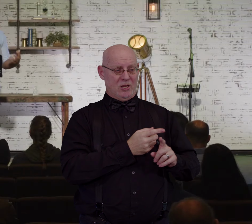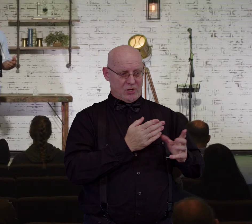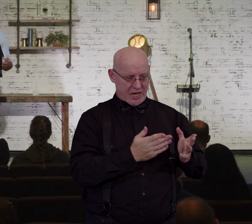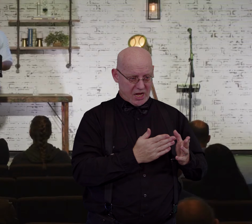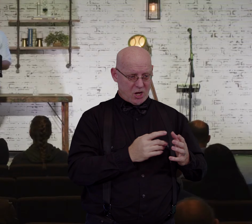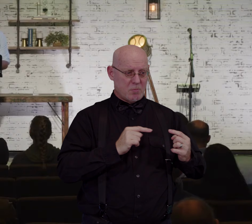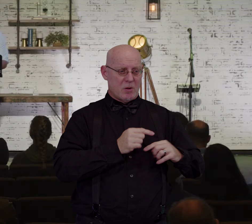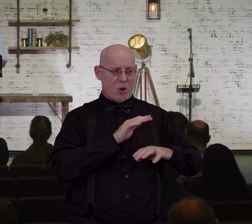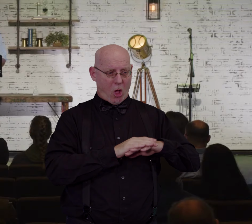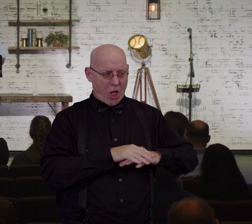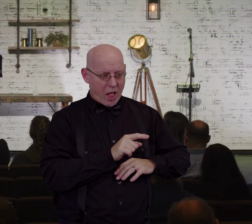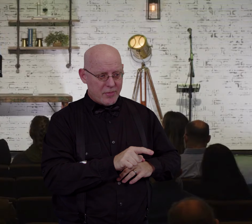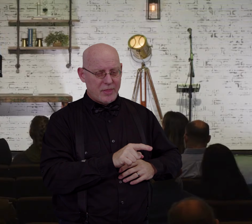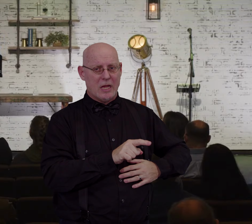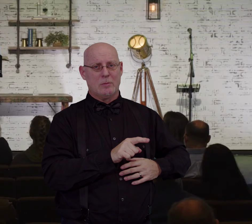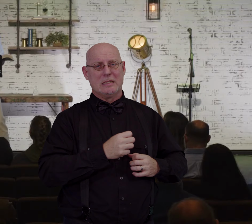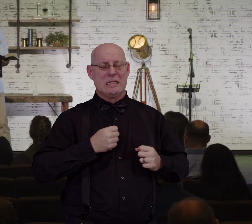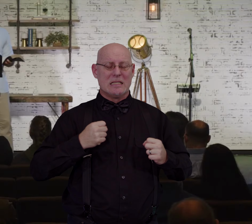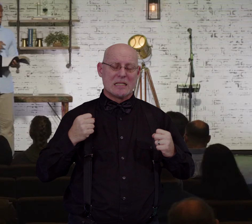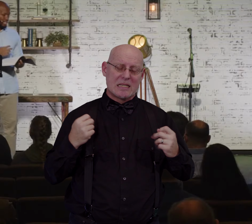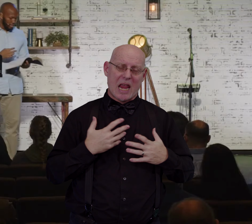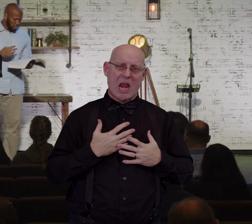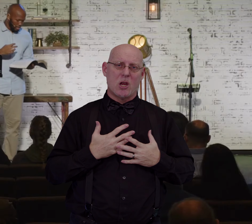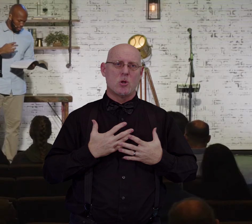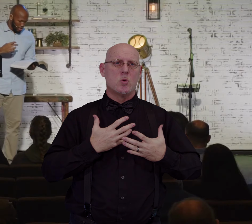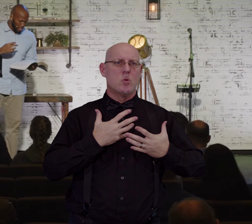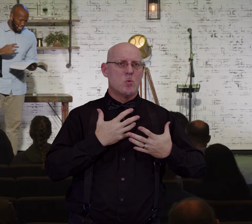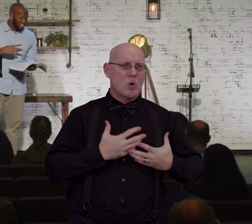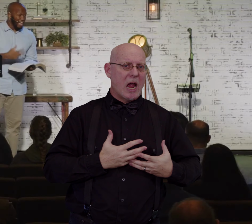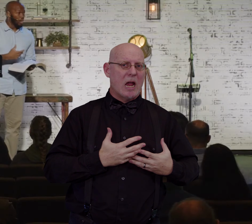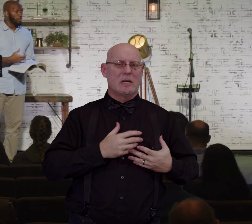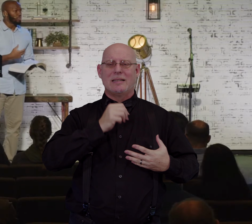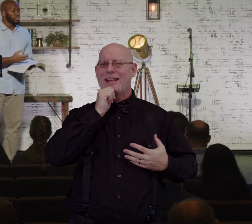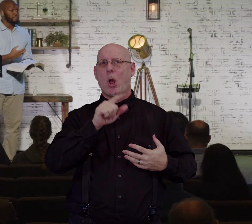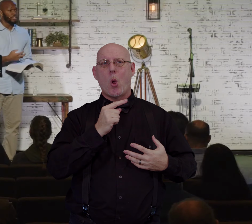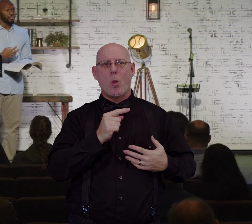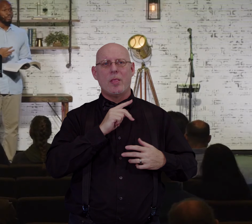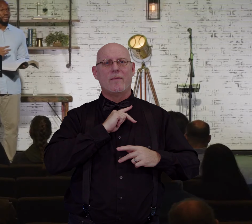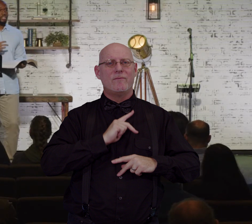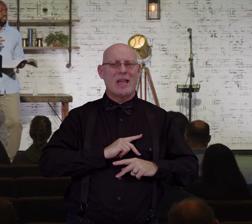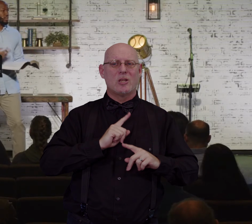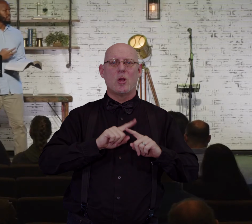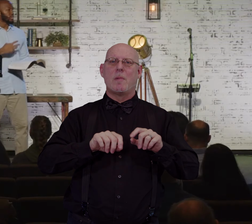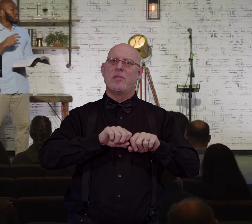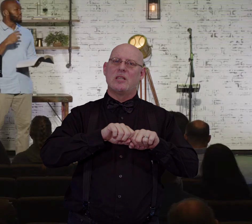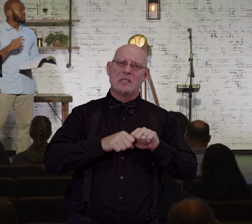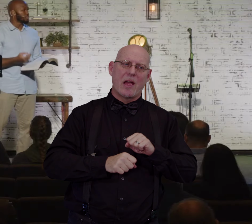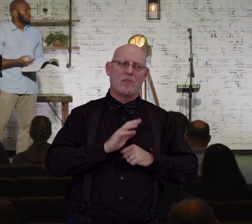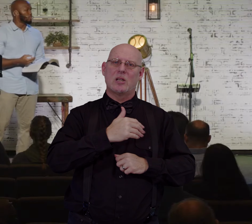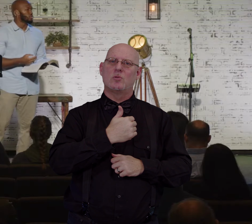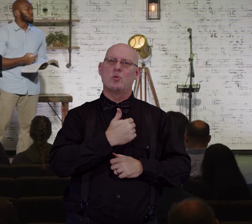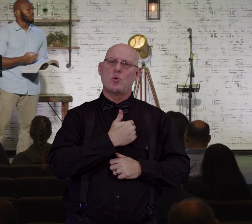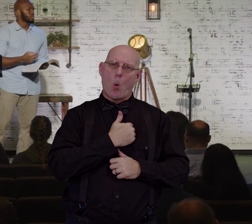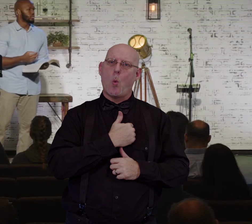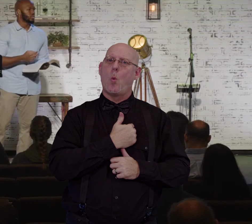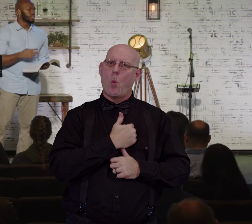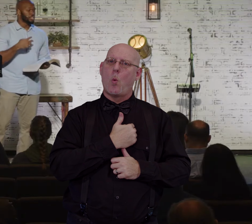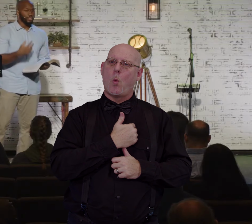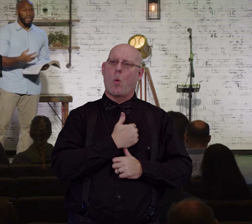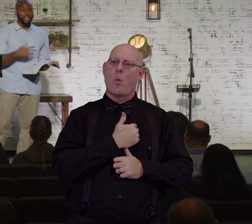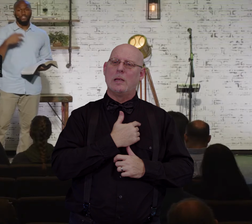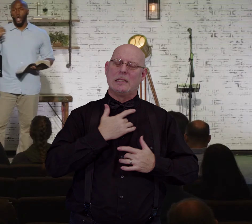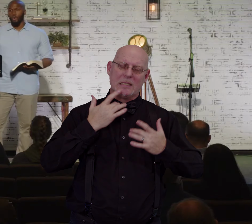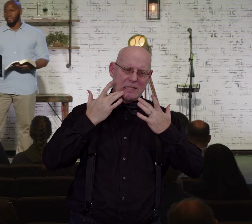is weighing upon them, the scariest, the weightiest, is not only the physical, but the suffering of the soul,